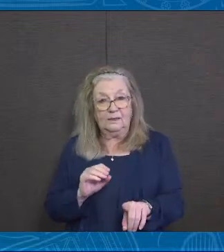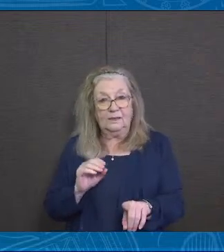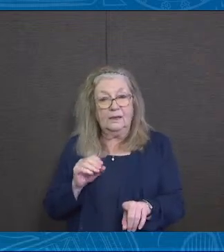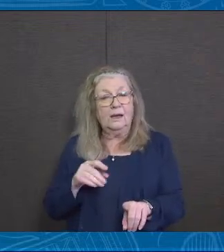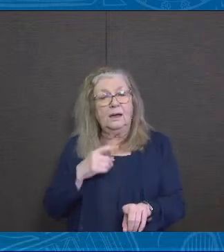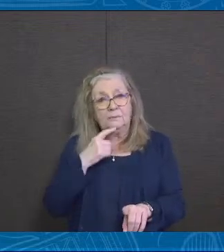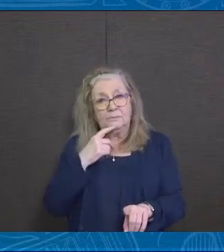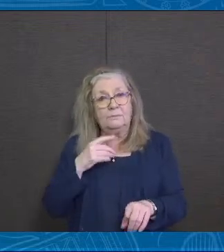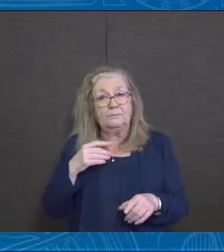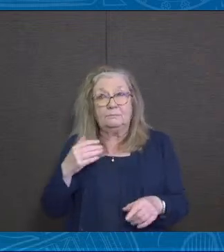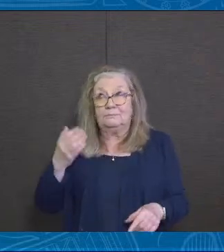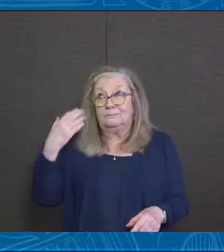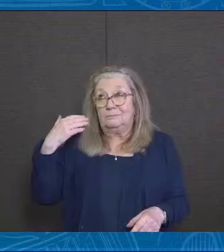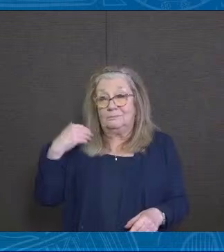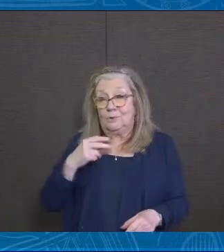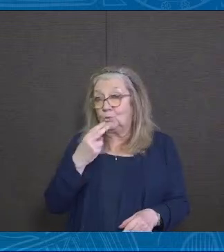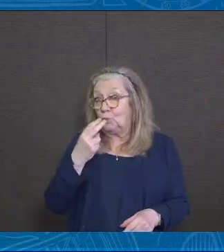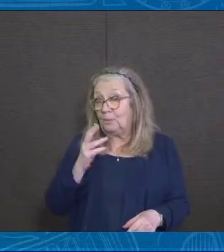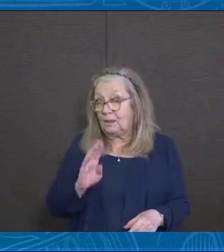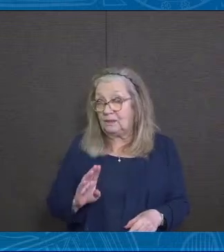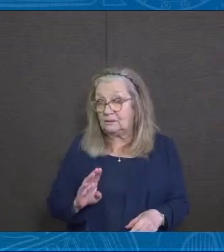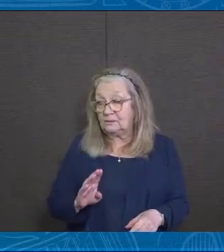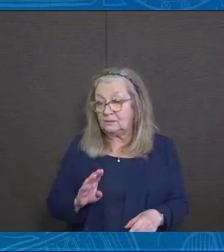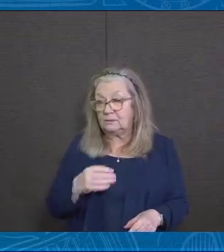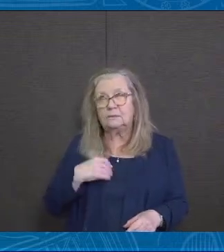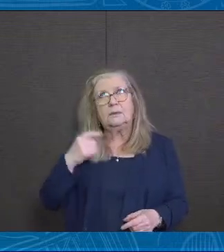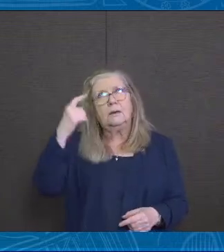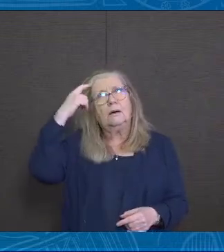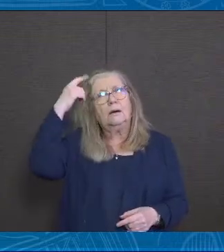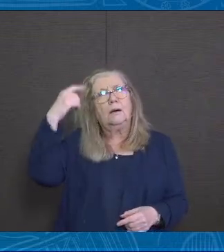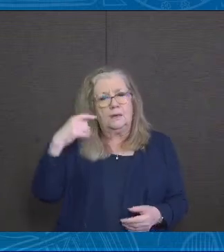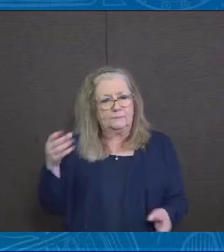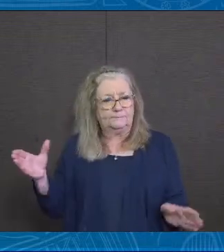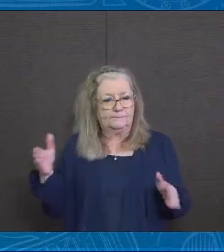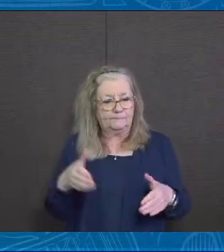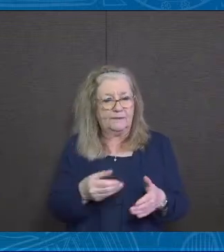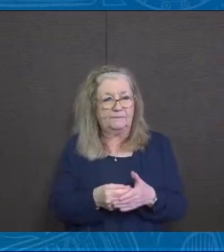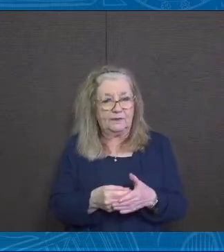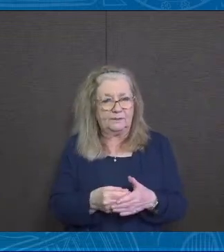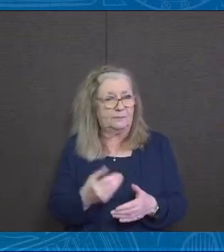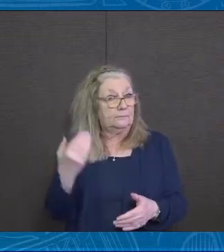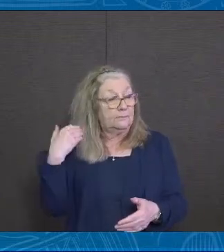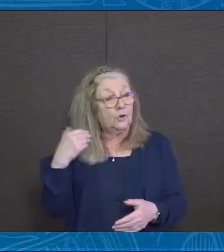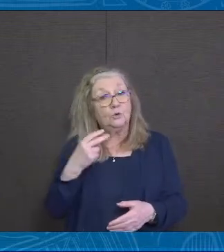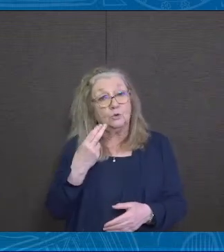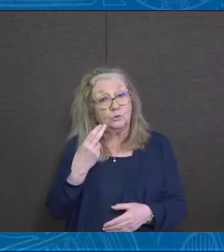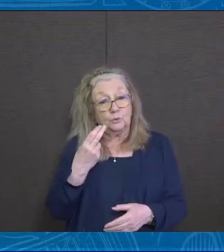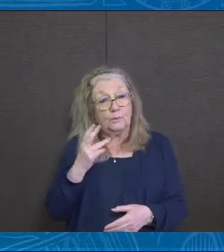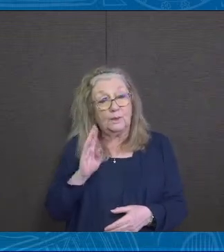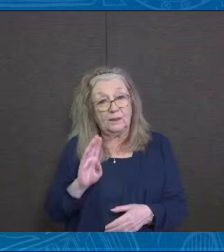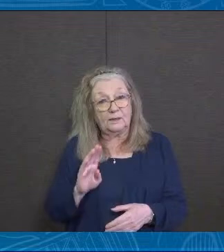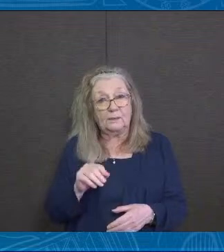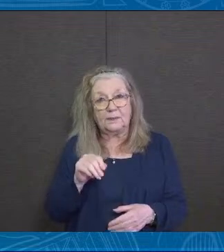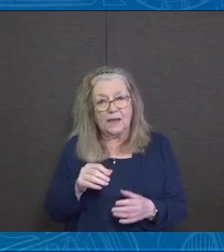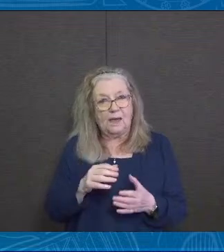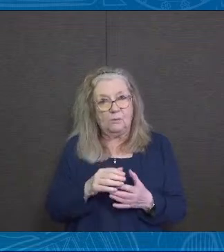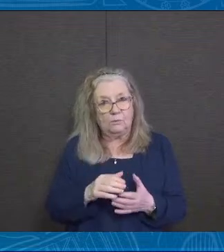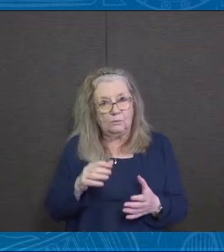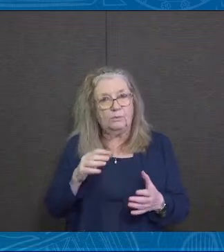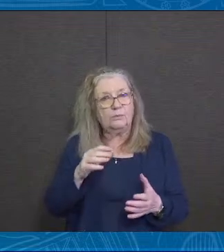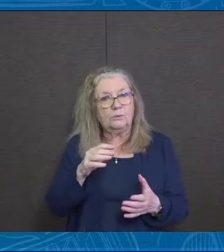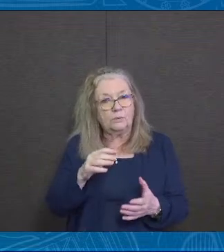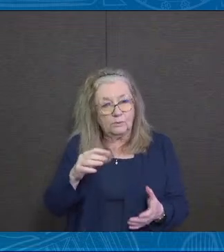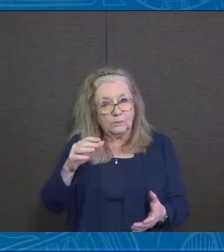it was only 2 billion when we concepted the fund. And now it has been increasing, reflecting a